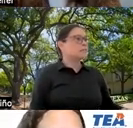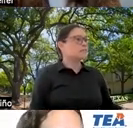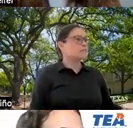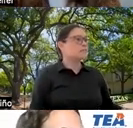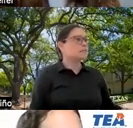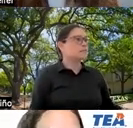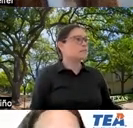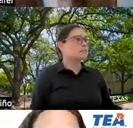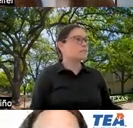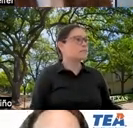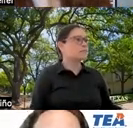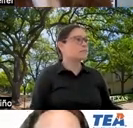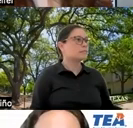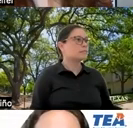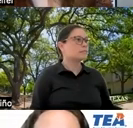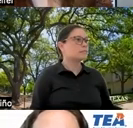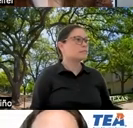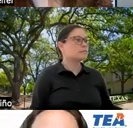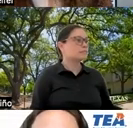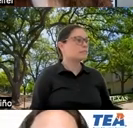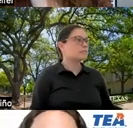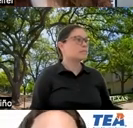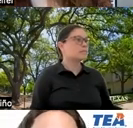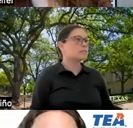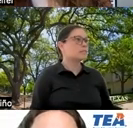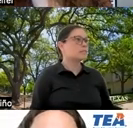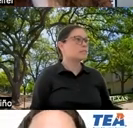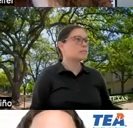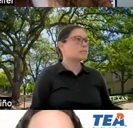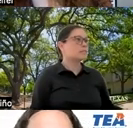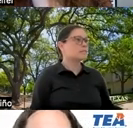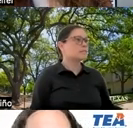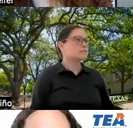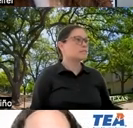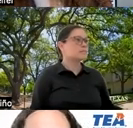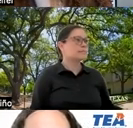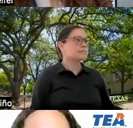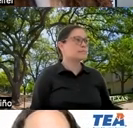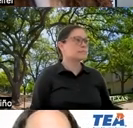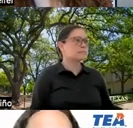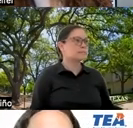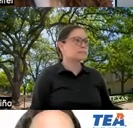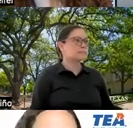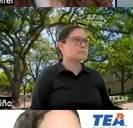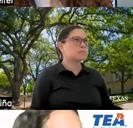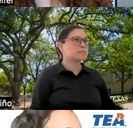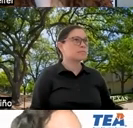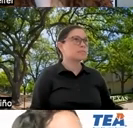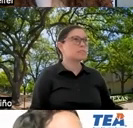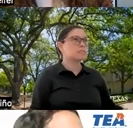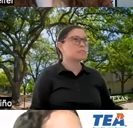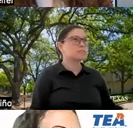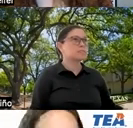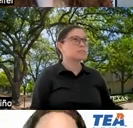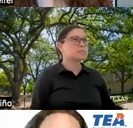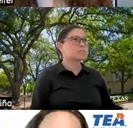comment. Today's roll call, council members, is a little bit different than normal because we aren't approving any minutes. So when I call your